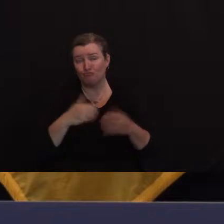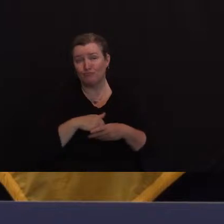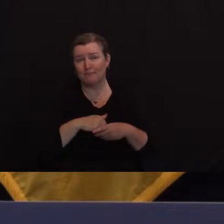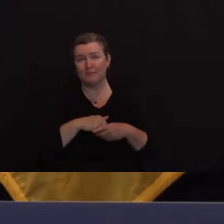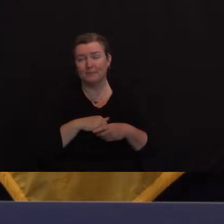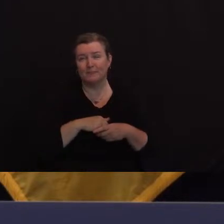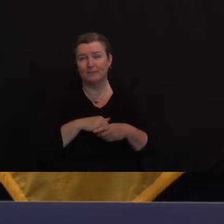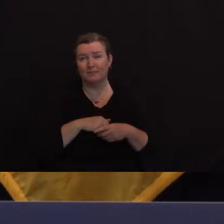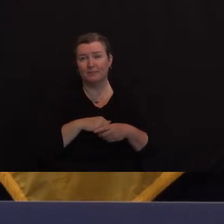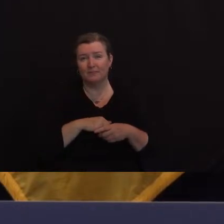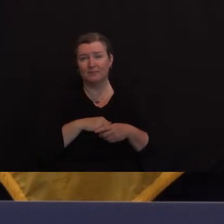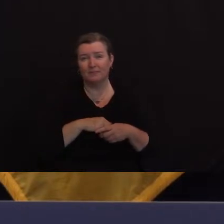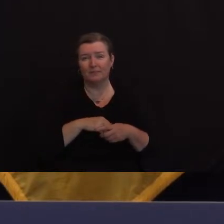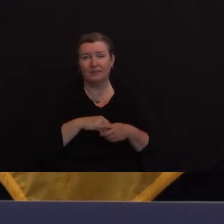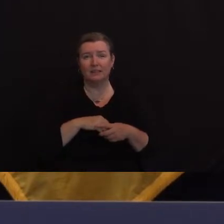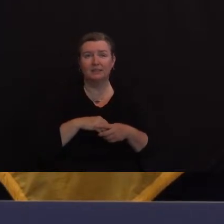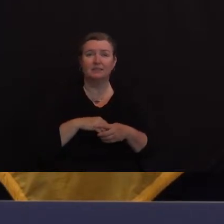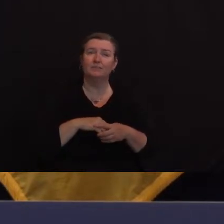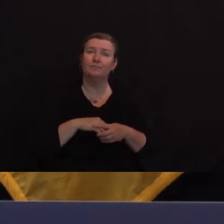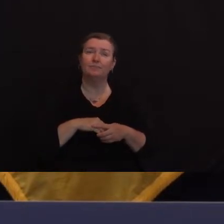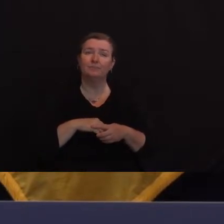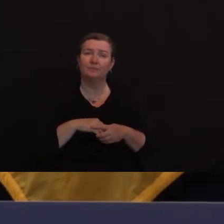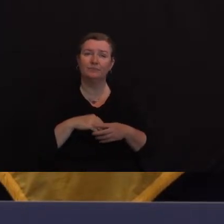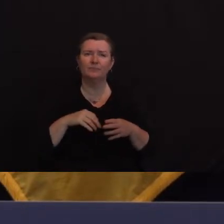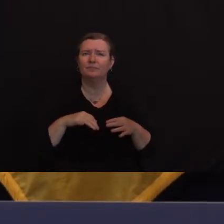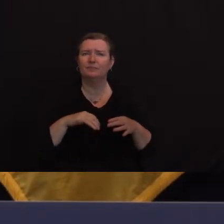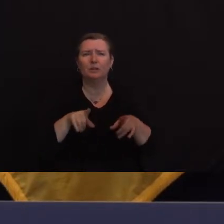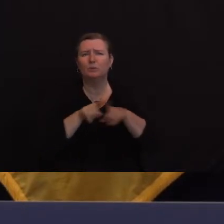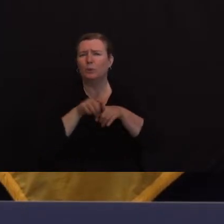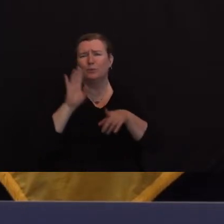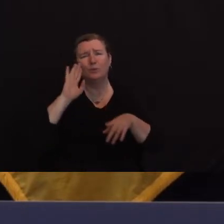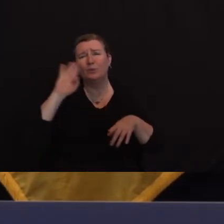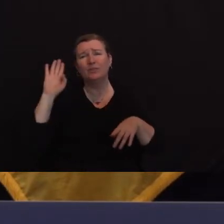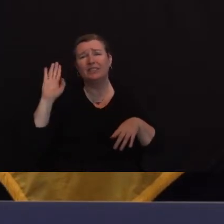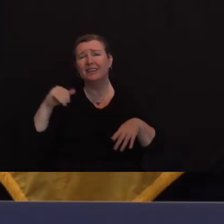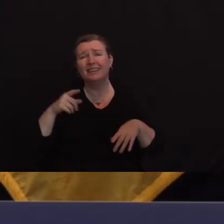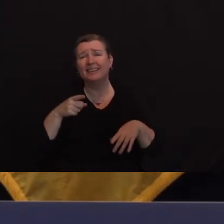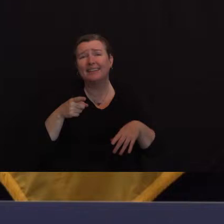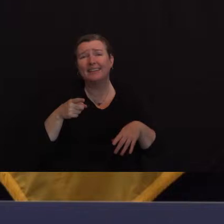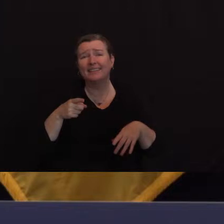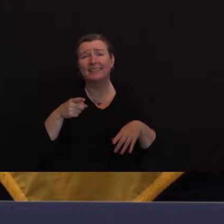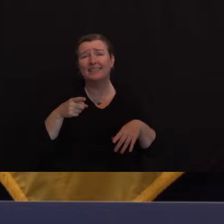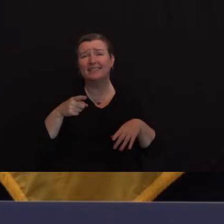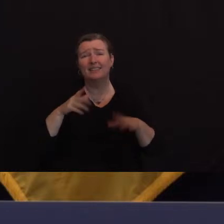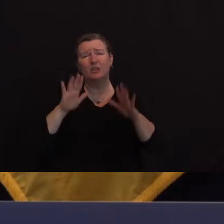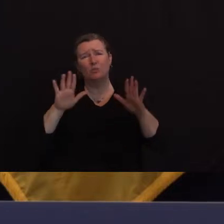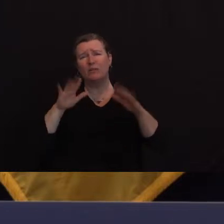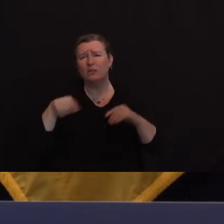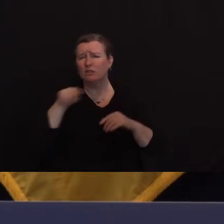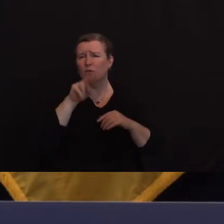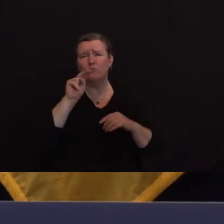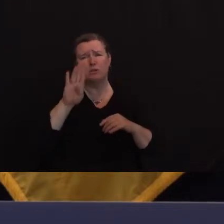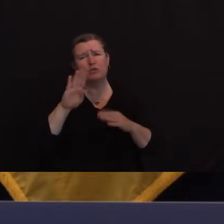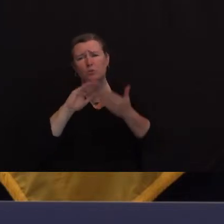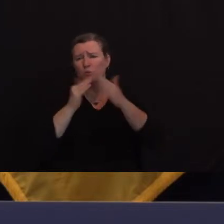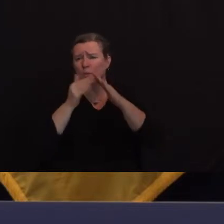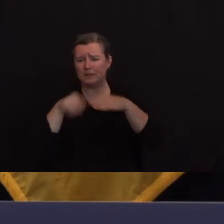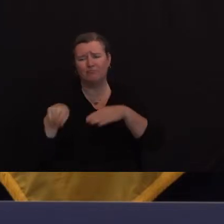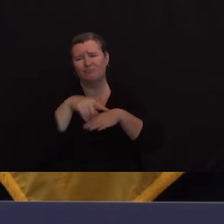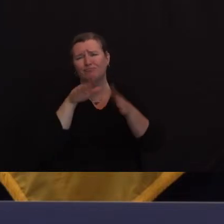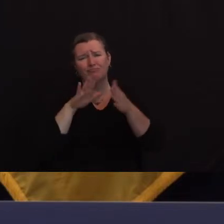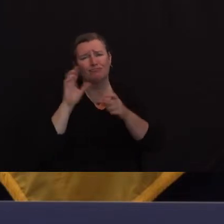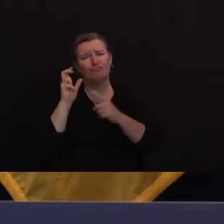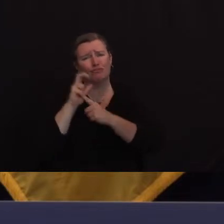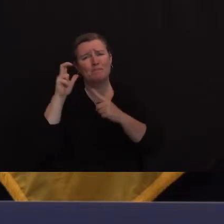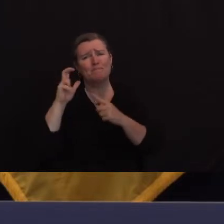Yeah. And by the way, they've got, Jim Cahill is as good as it gets. They know what they're doing there. But Paramount, any observation